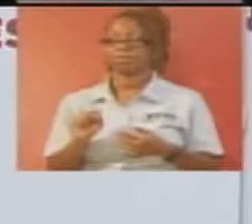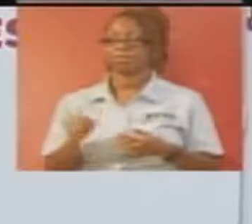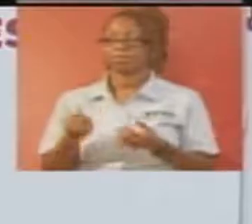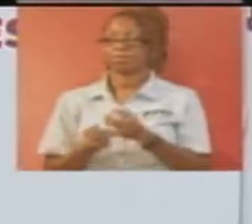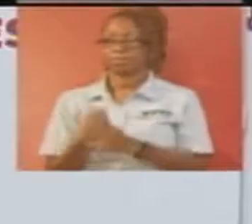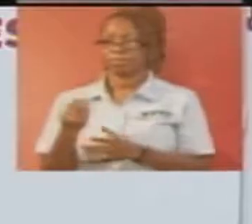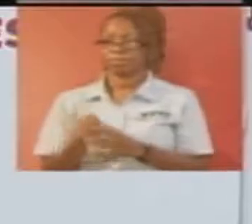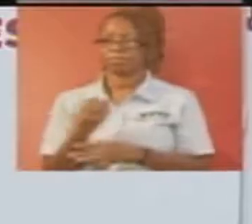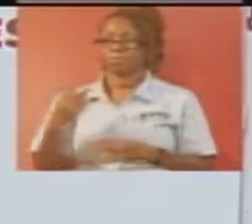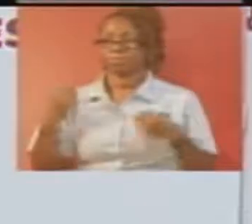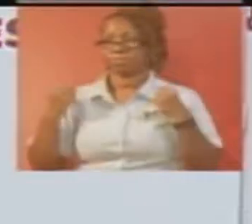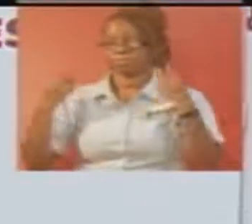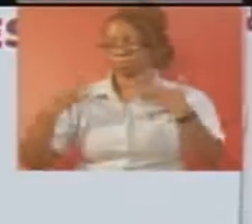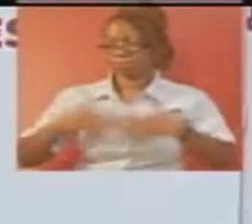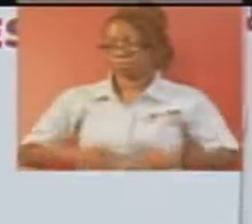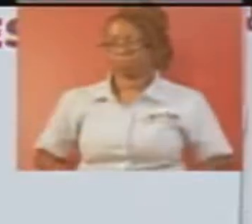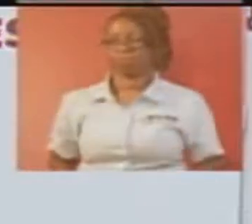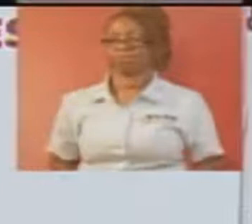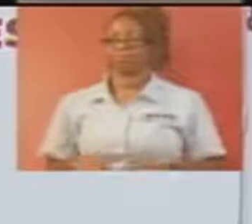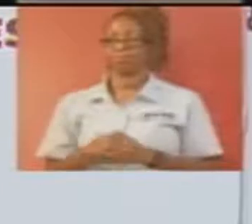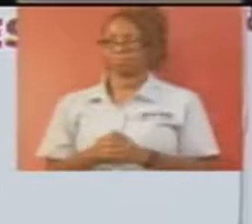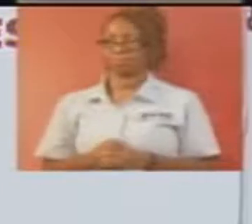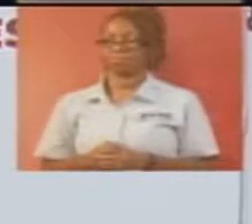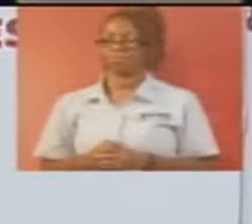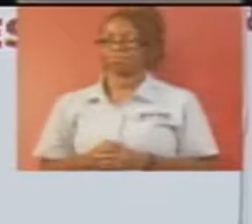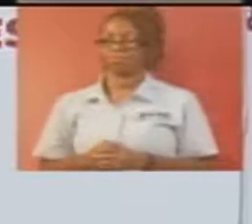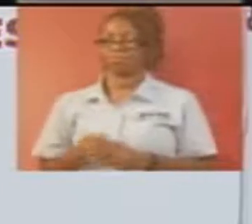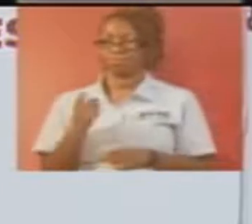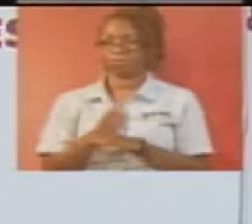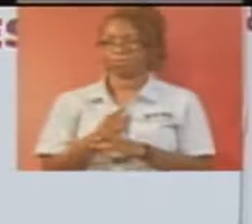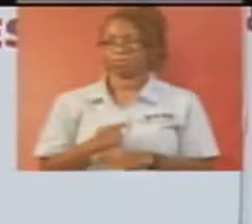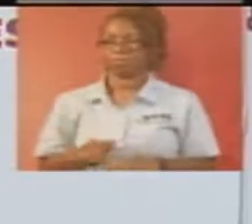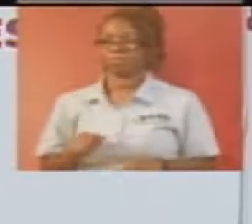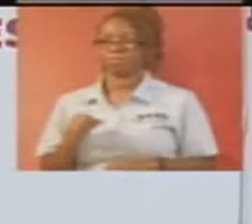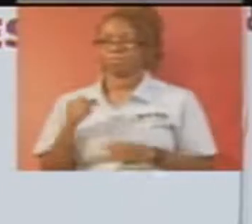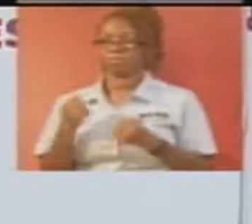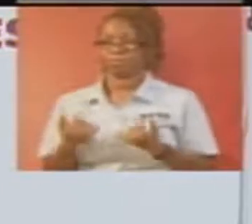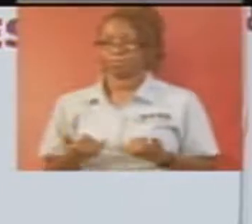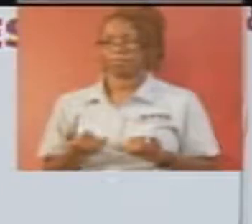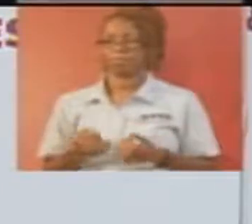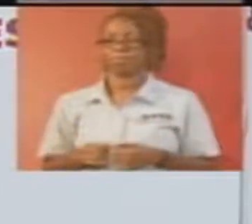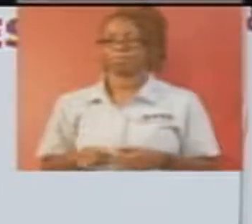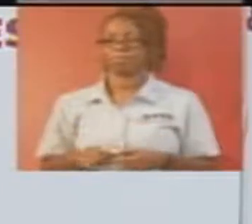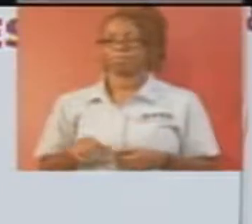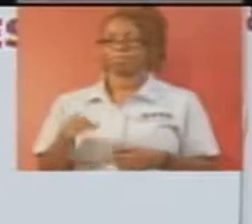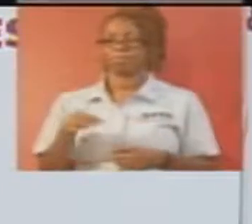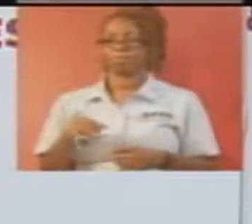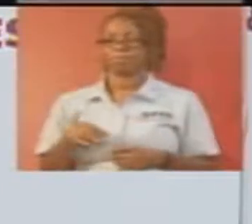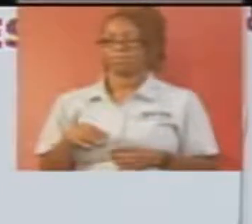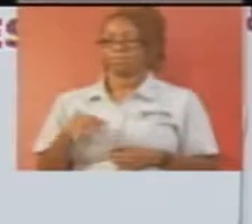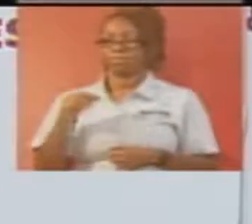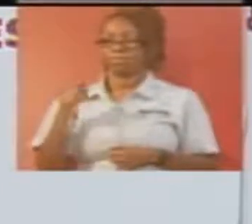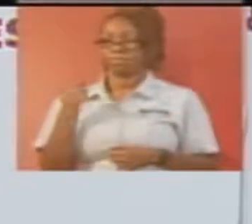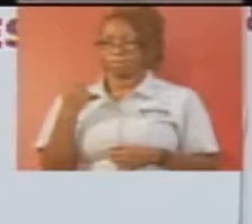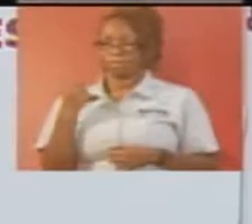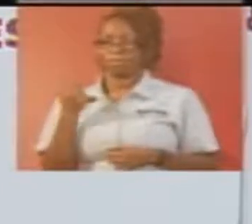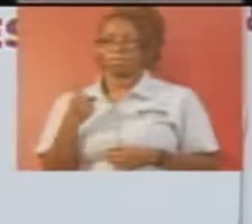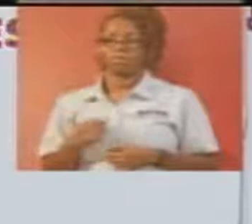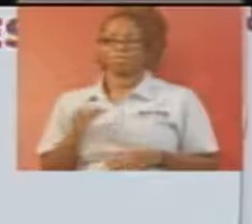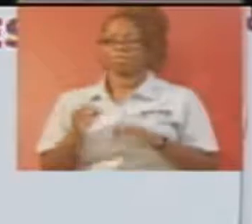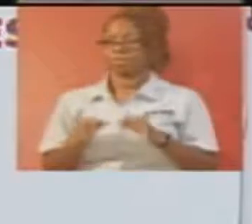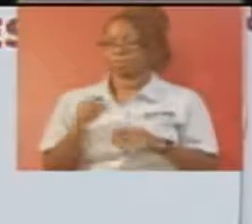or spreading to another person. So this is what is meant when we say that somebody has developed immunity